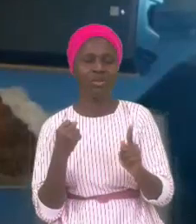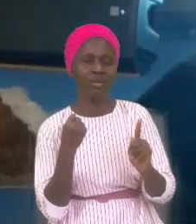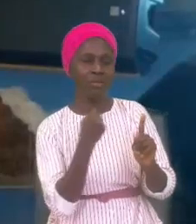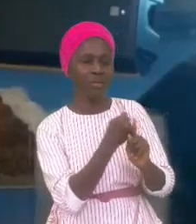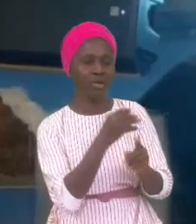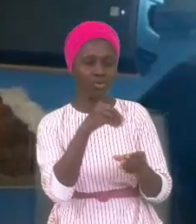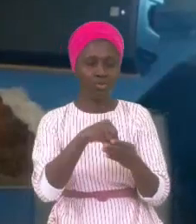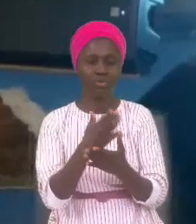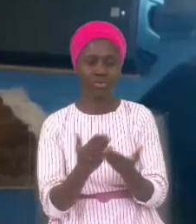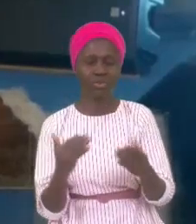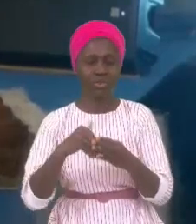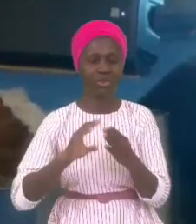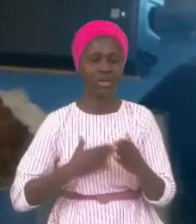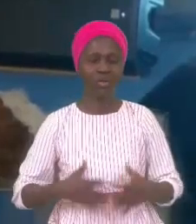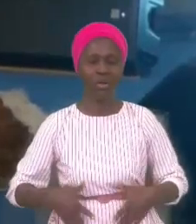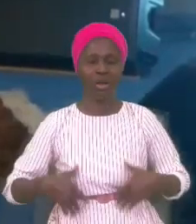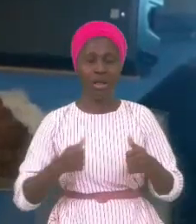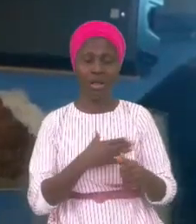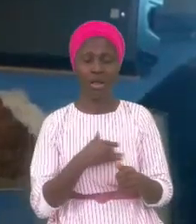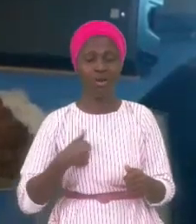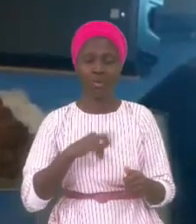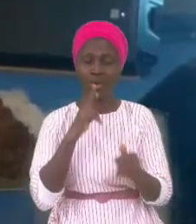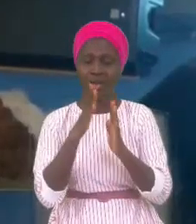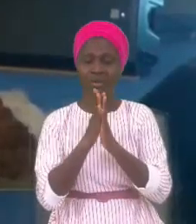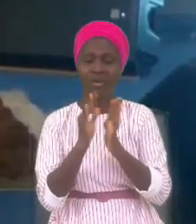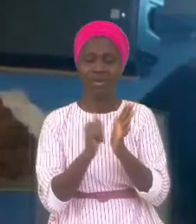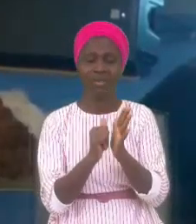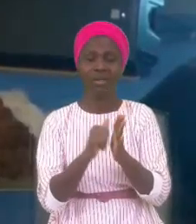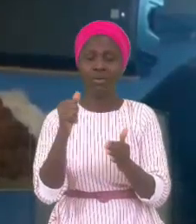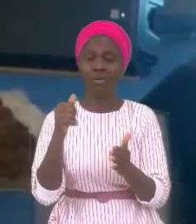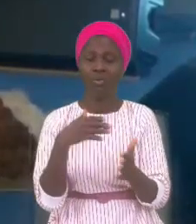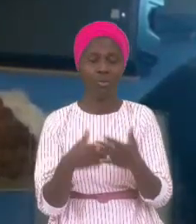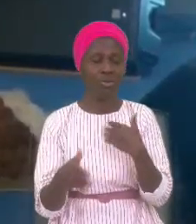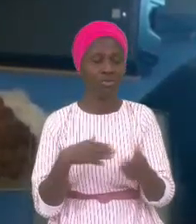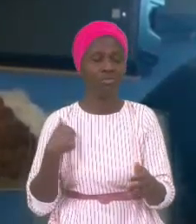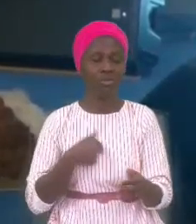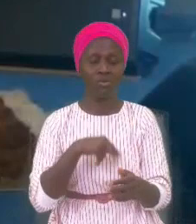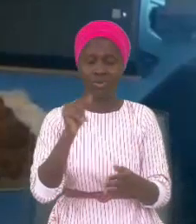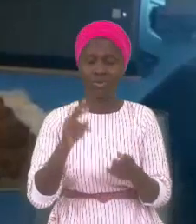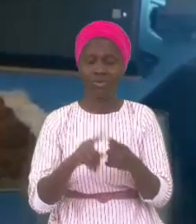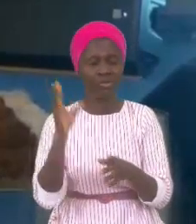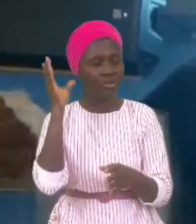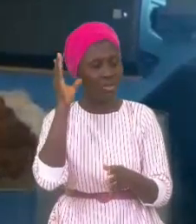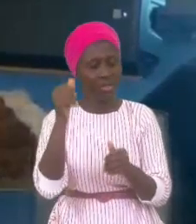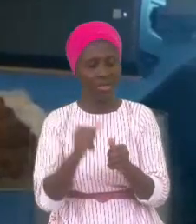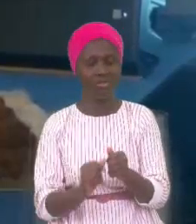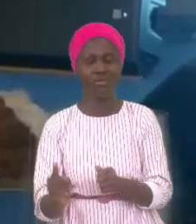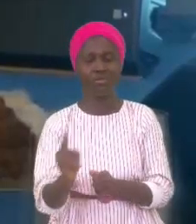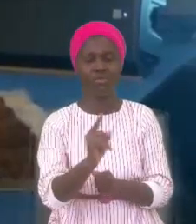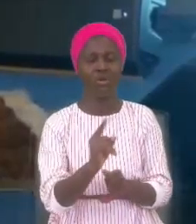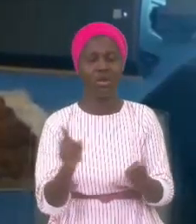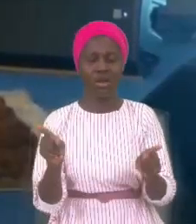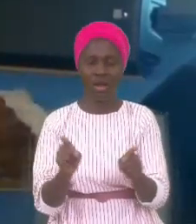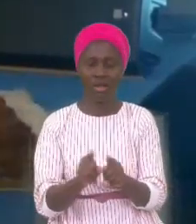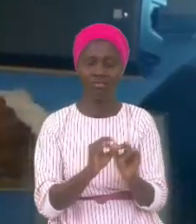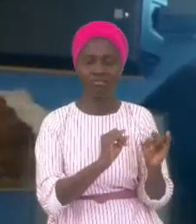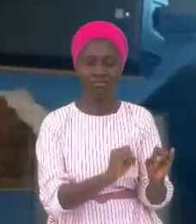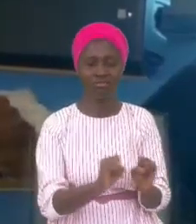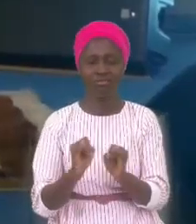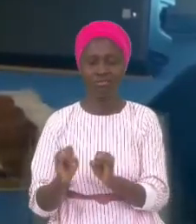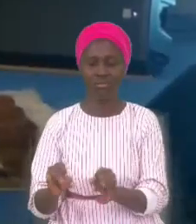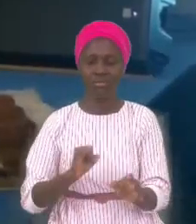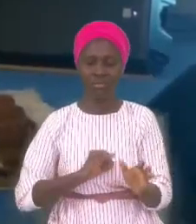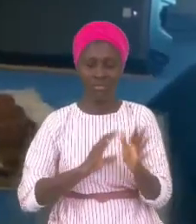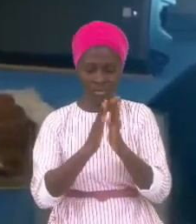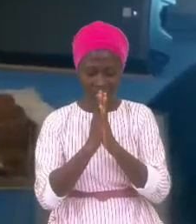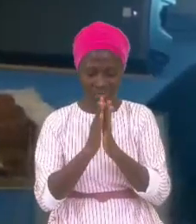we are praying, Lord, that whatever we need to hear, everyone as individuals, I pray